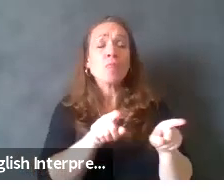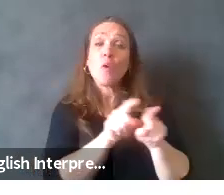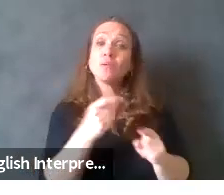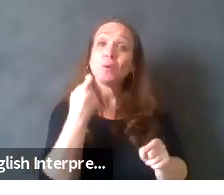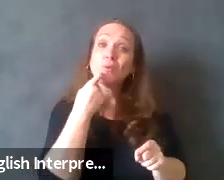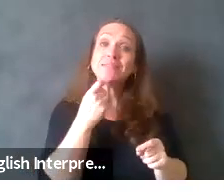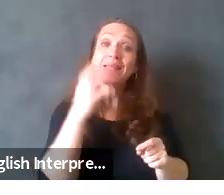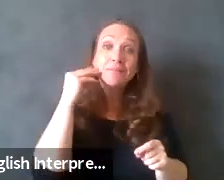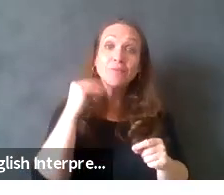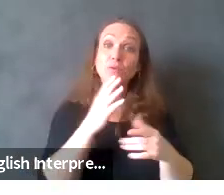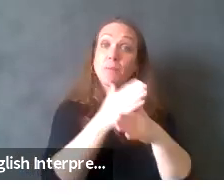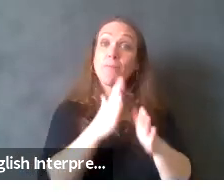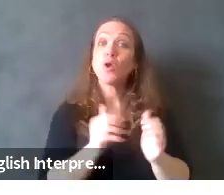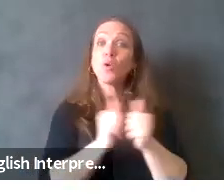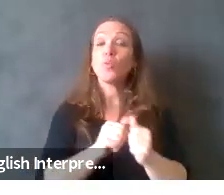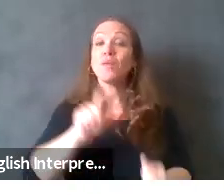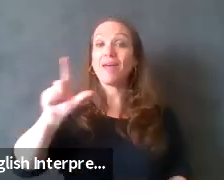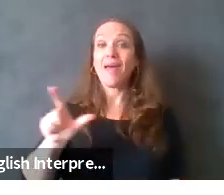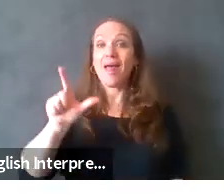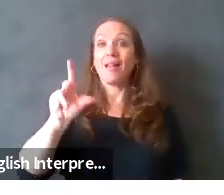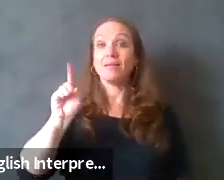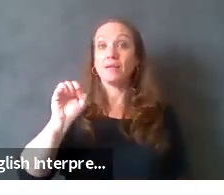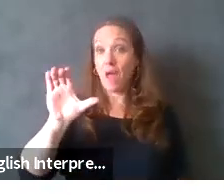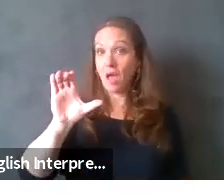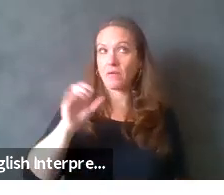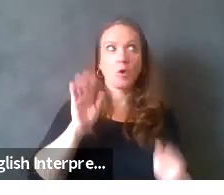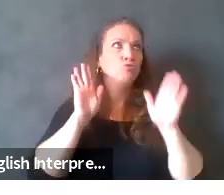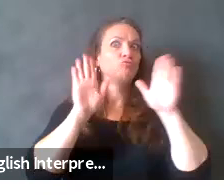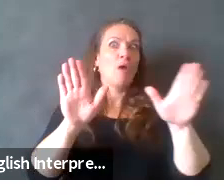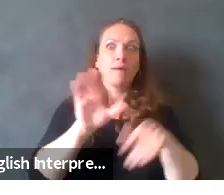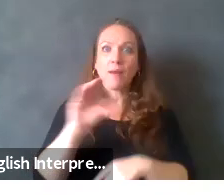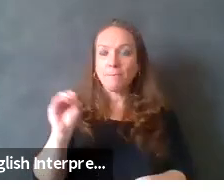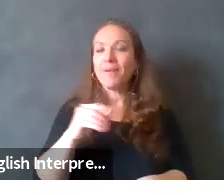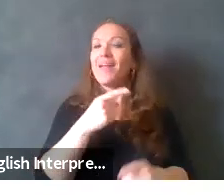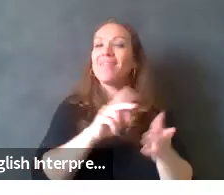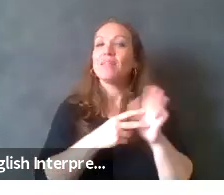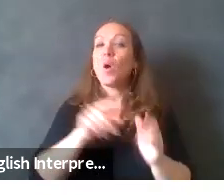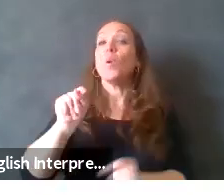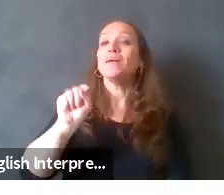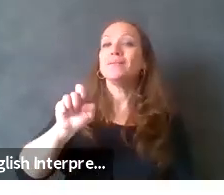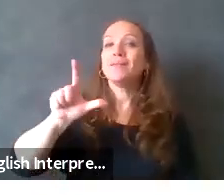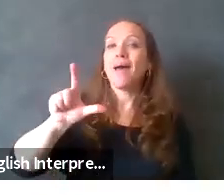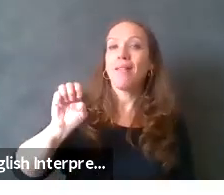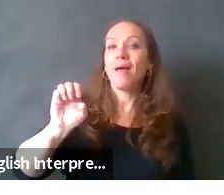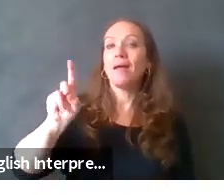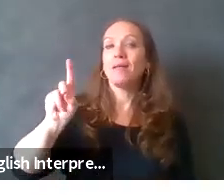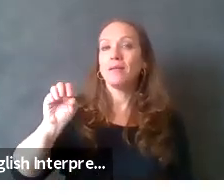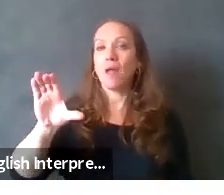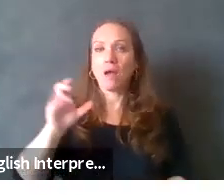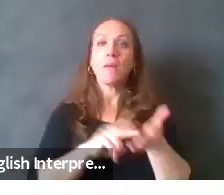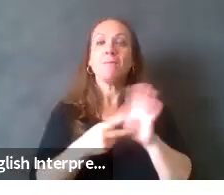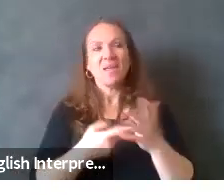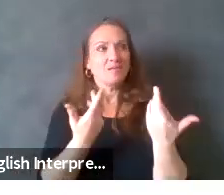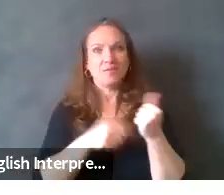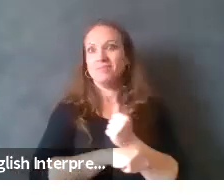the company called Teladoc, which is great because that's telehealth, and really telehealth has taken a big